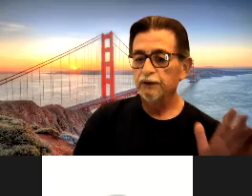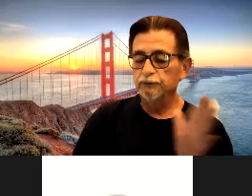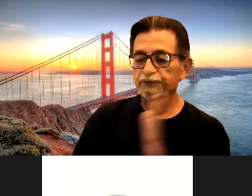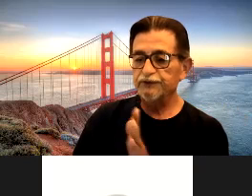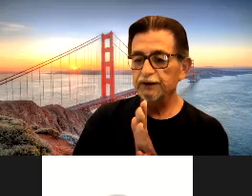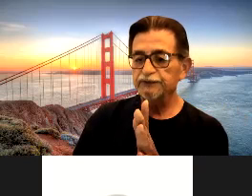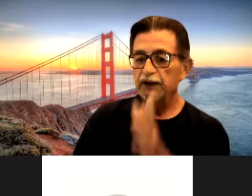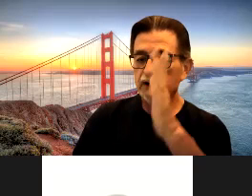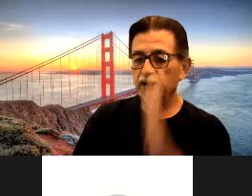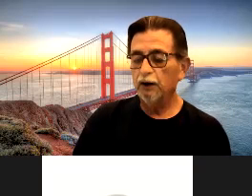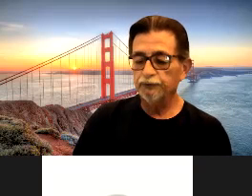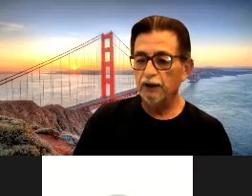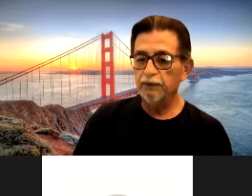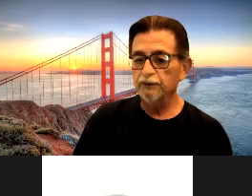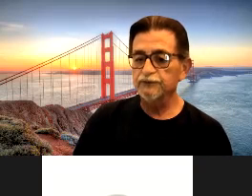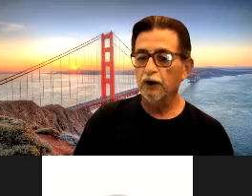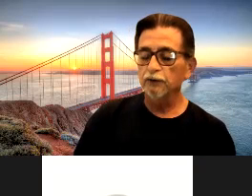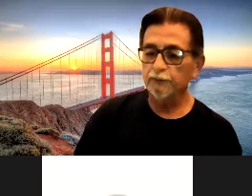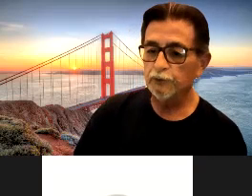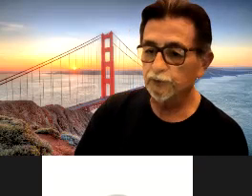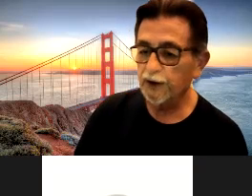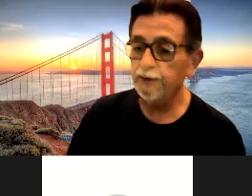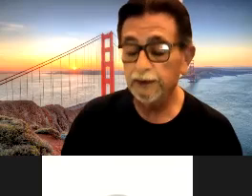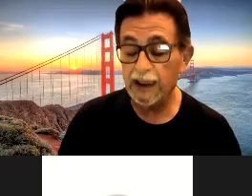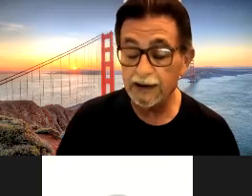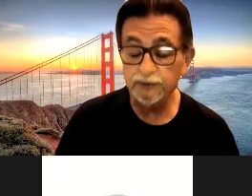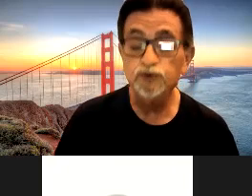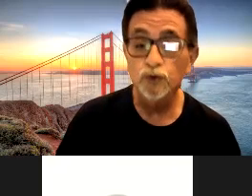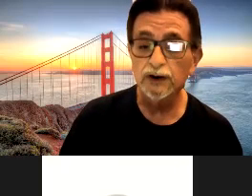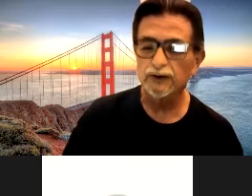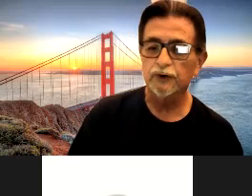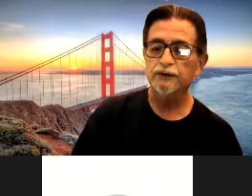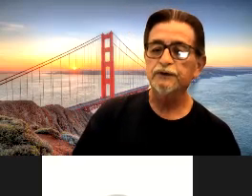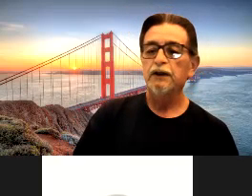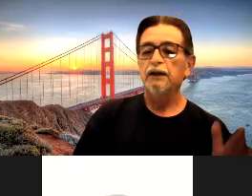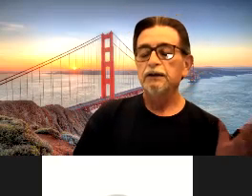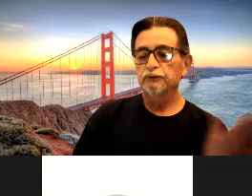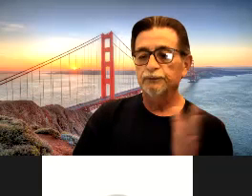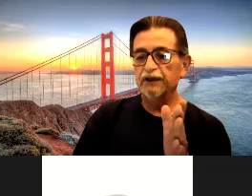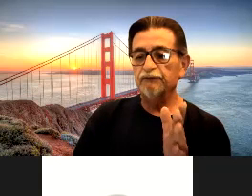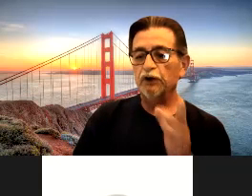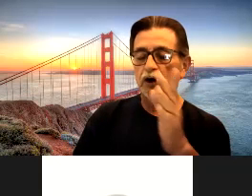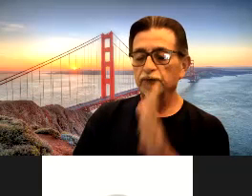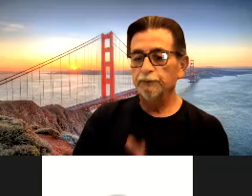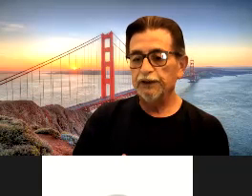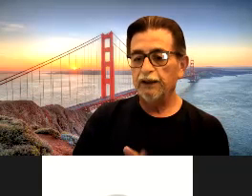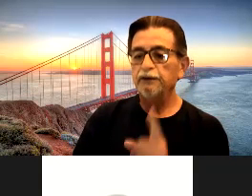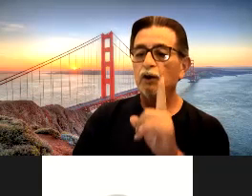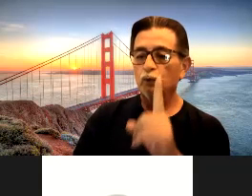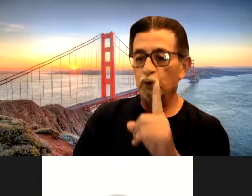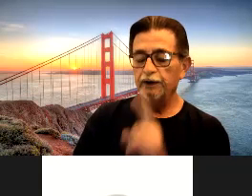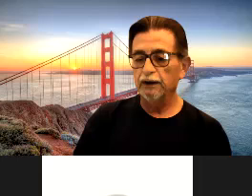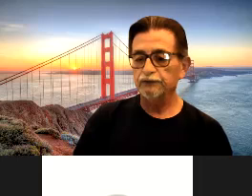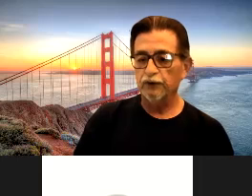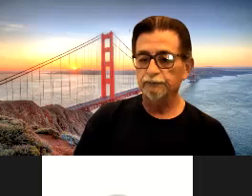electrons. Group 6, nonmetals, all of them will gain 2 electrons. Group 7, all of them will